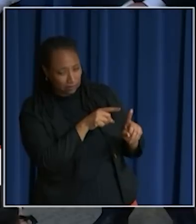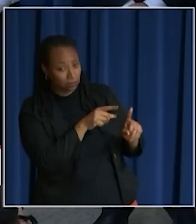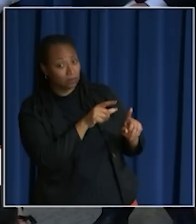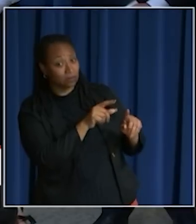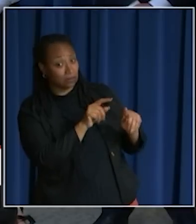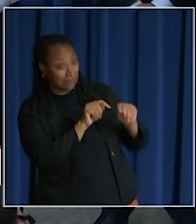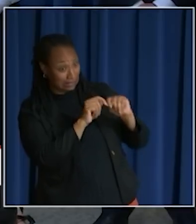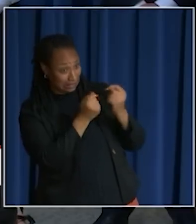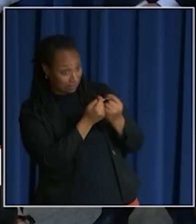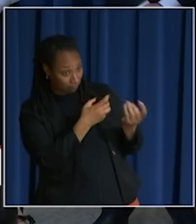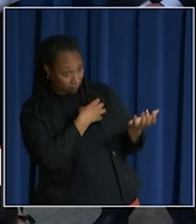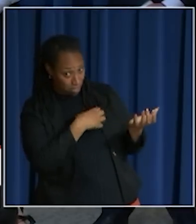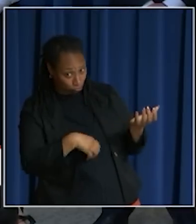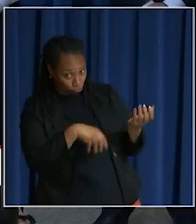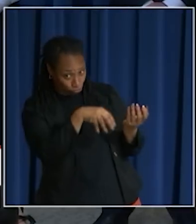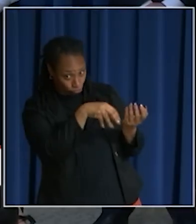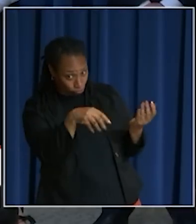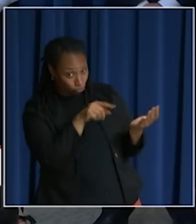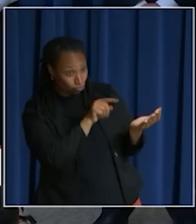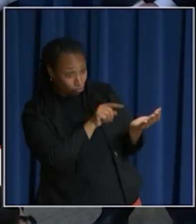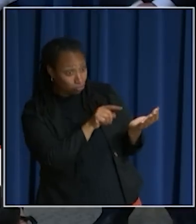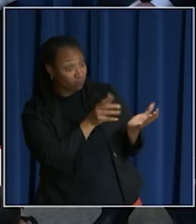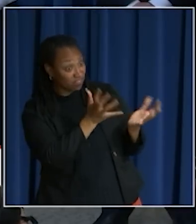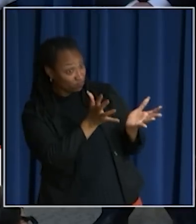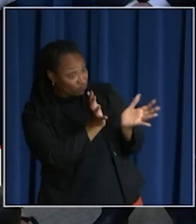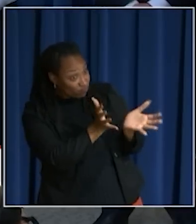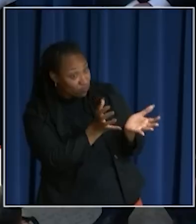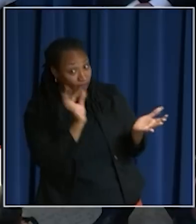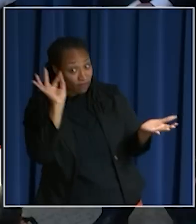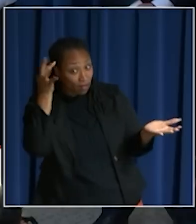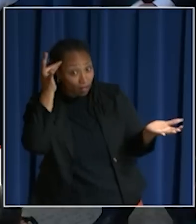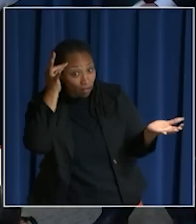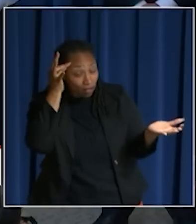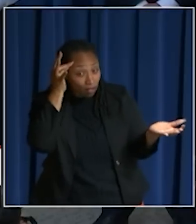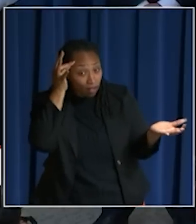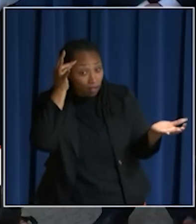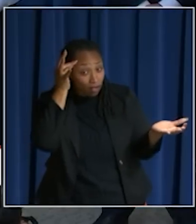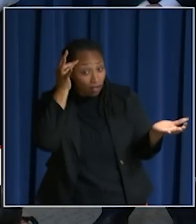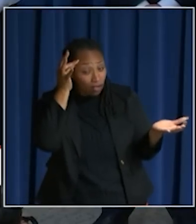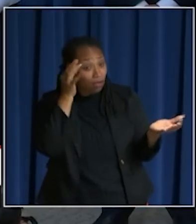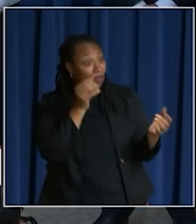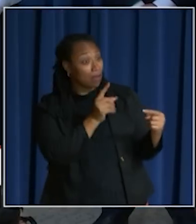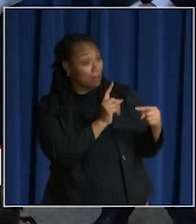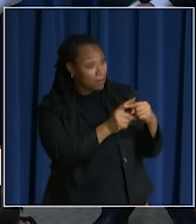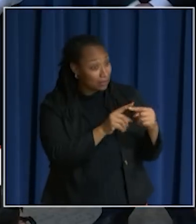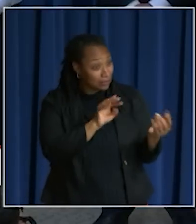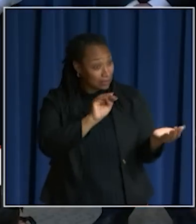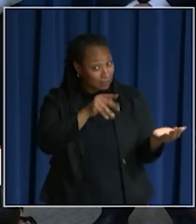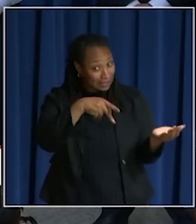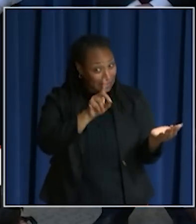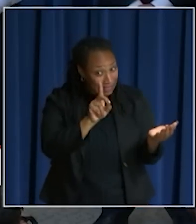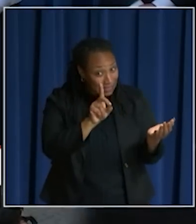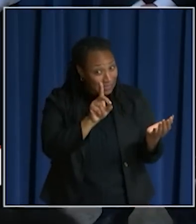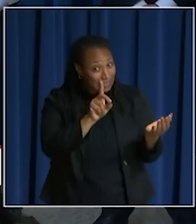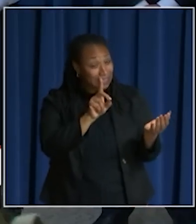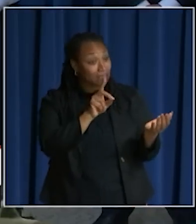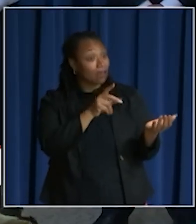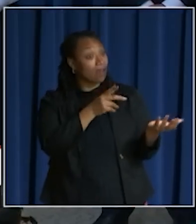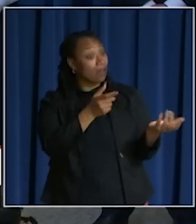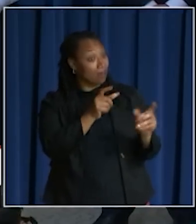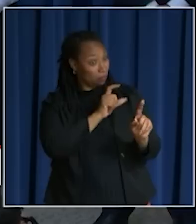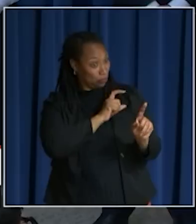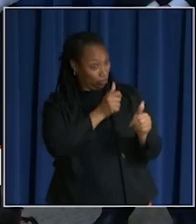takeover of the city's police department. Where does the chief fit in with Terry Cole, who's the new